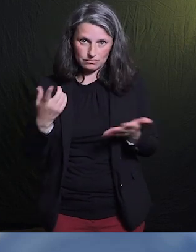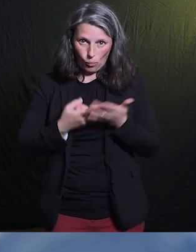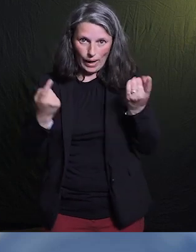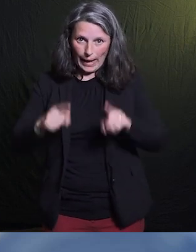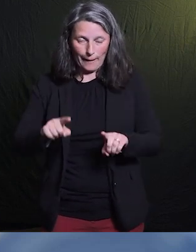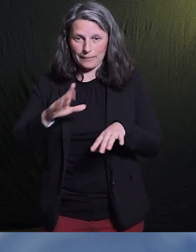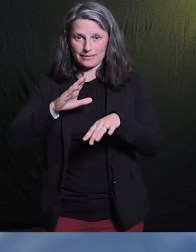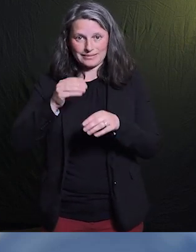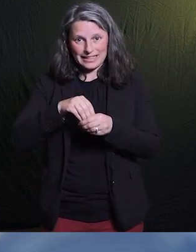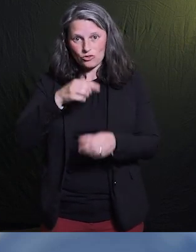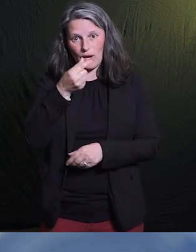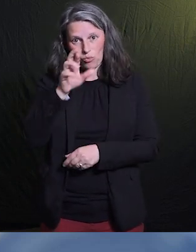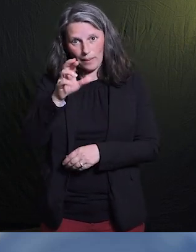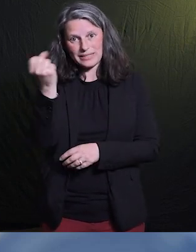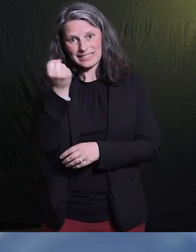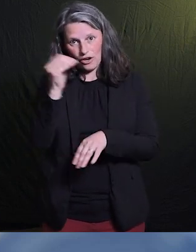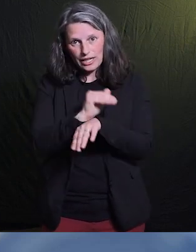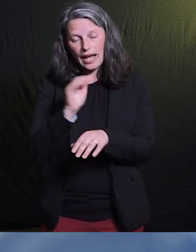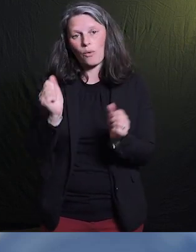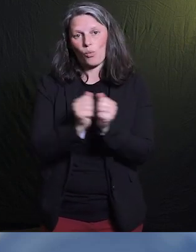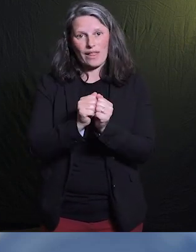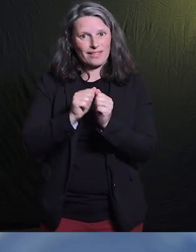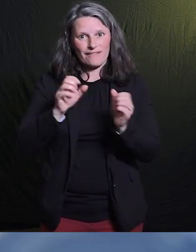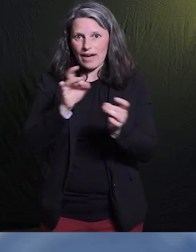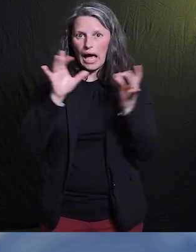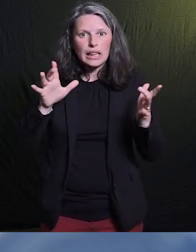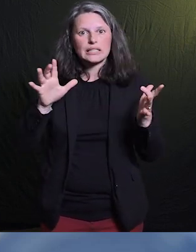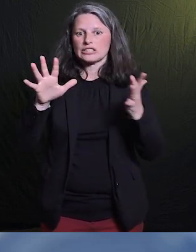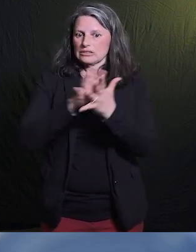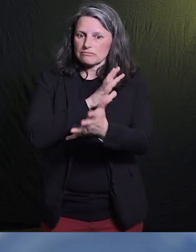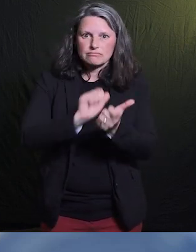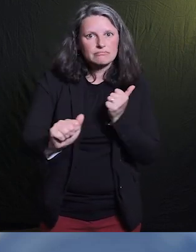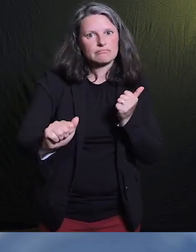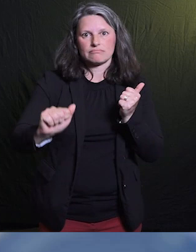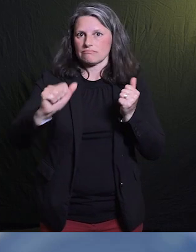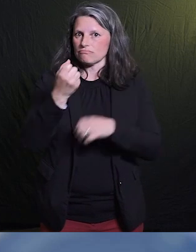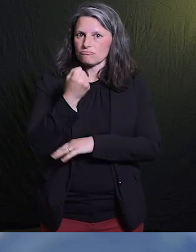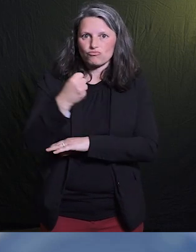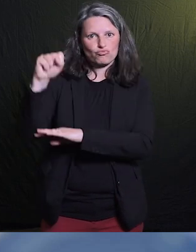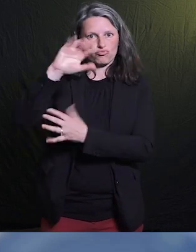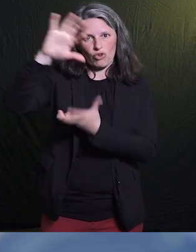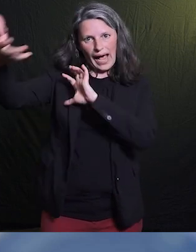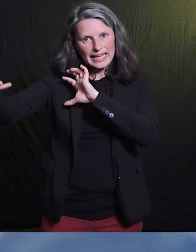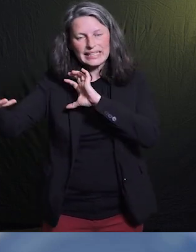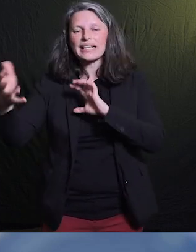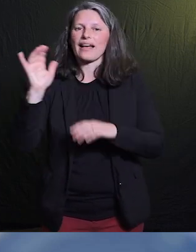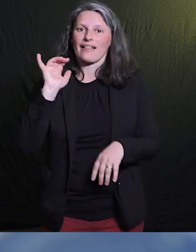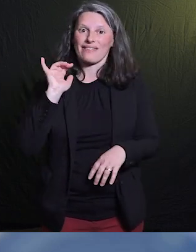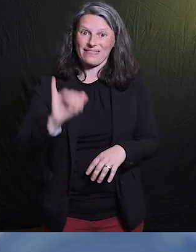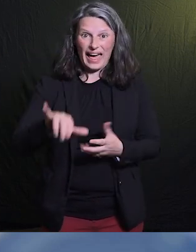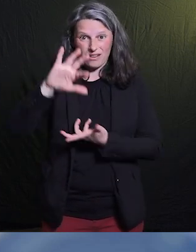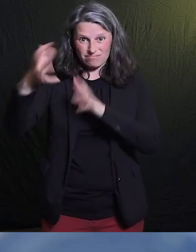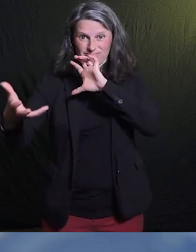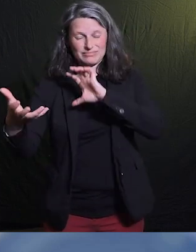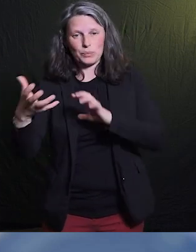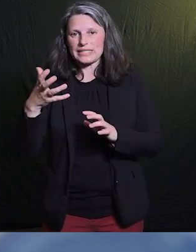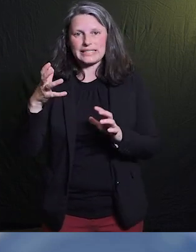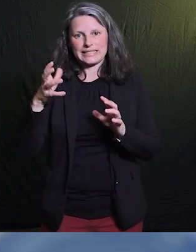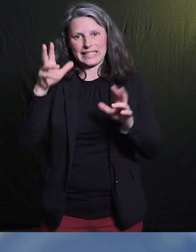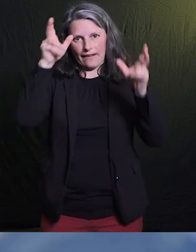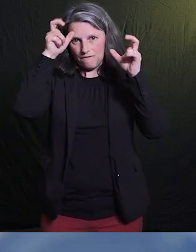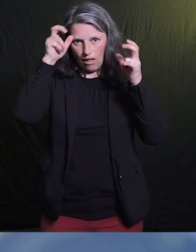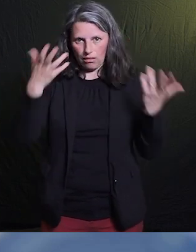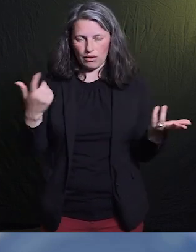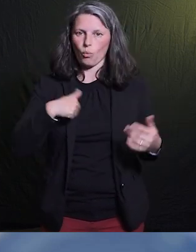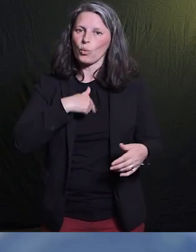night with violence and rioting was also evil. And we've always known that violence